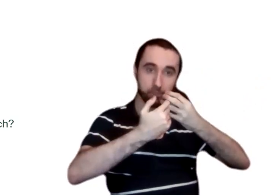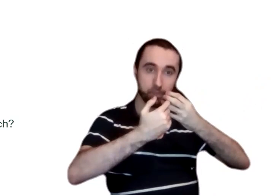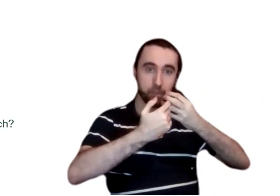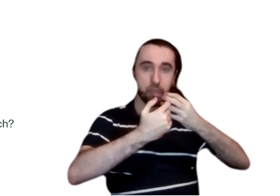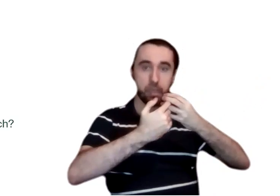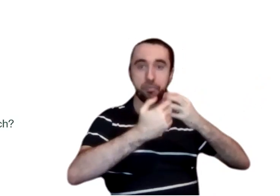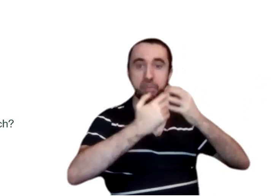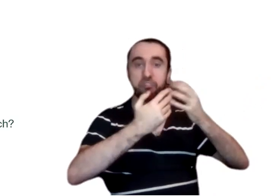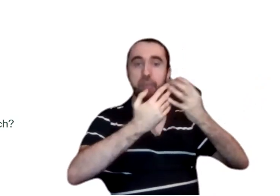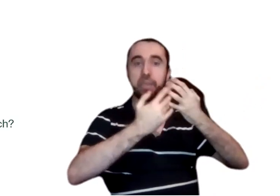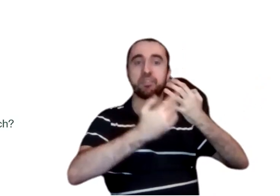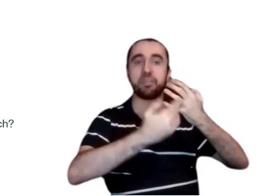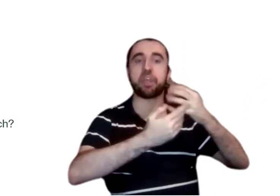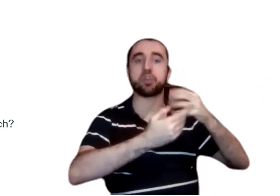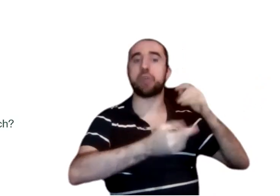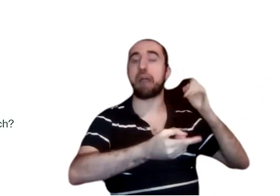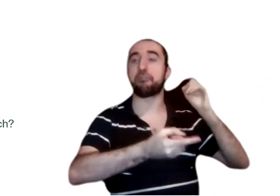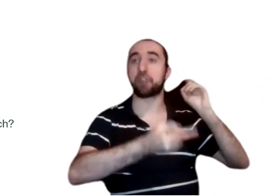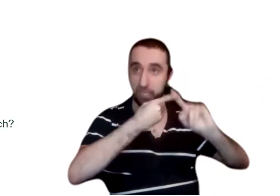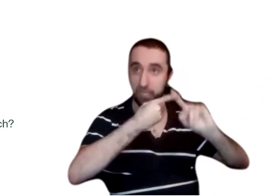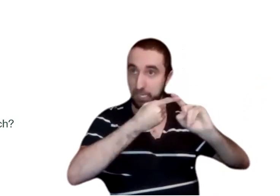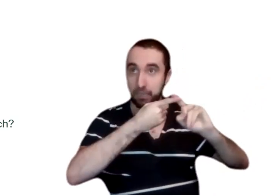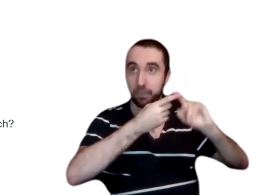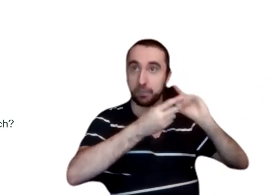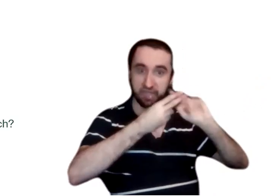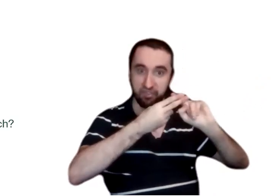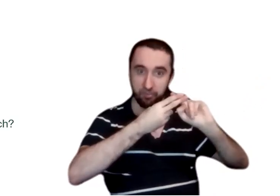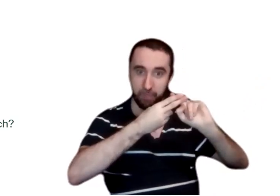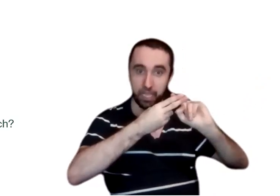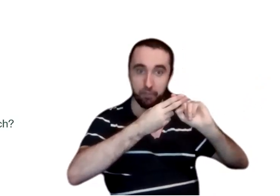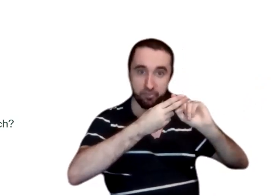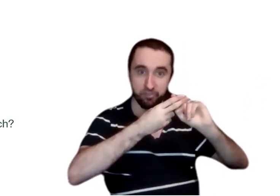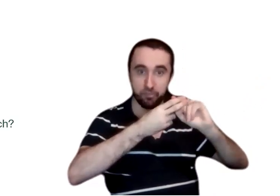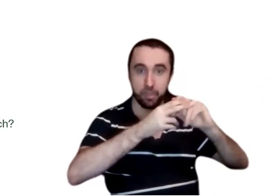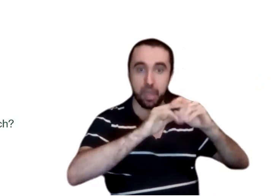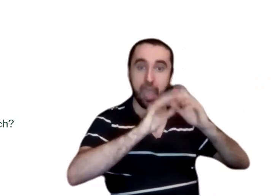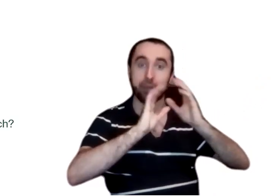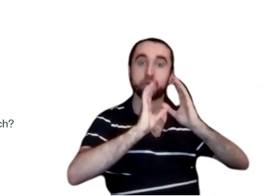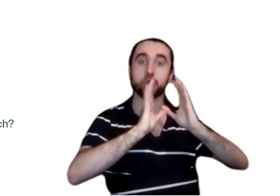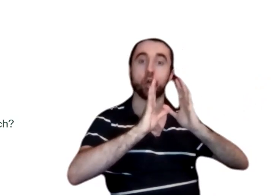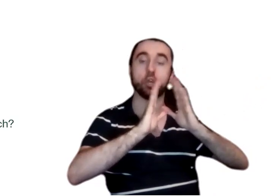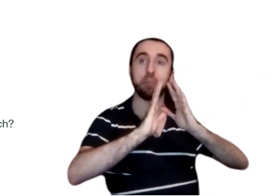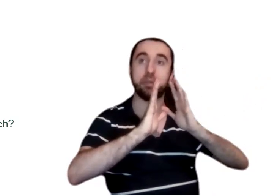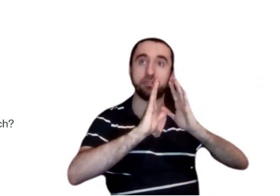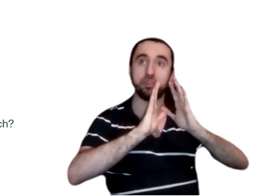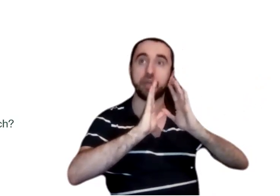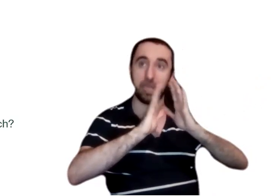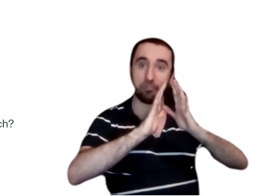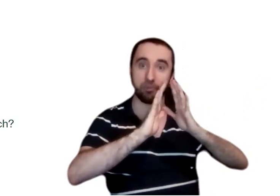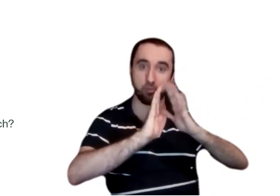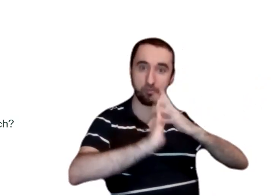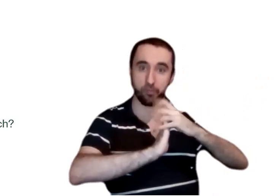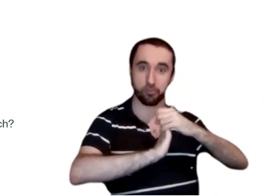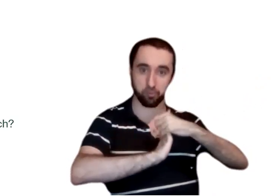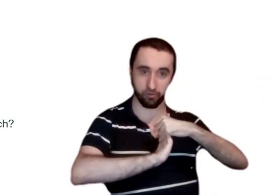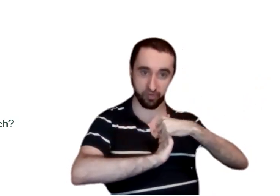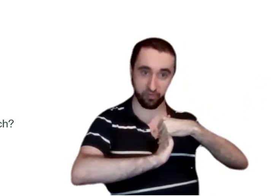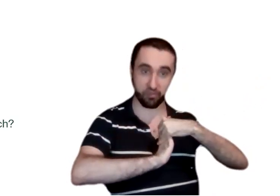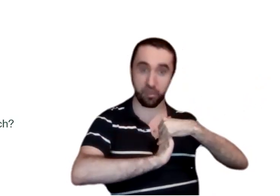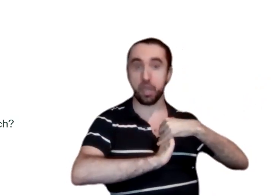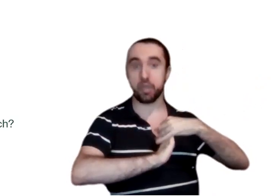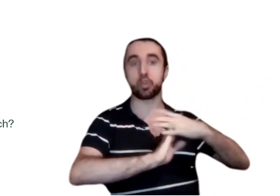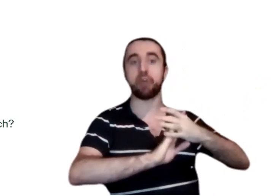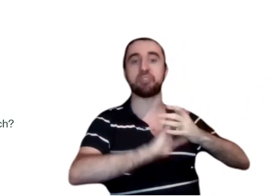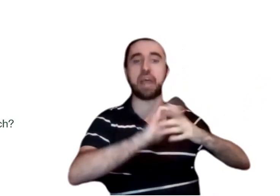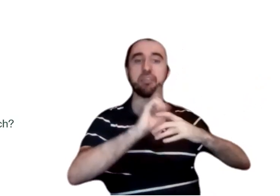quickly. This means that they should have clean, tested backups and a documented incident response